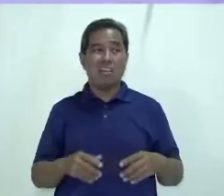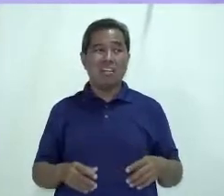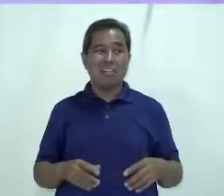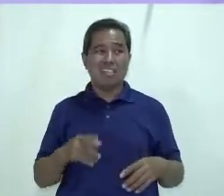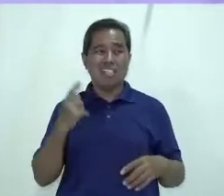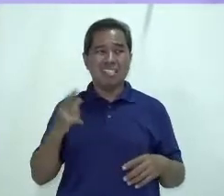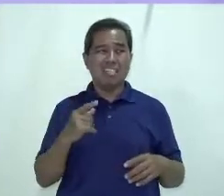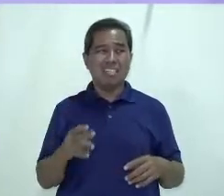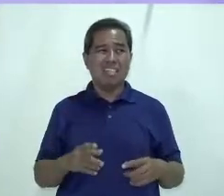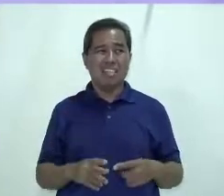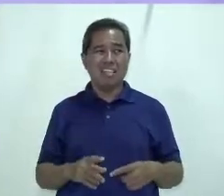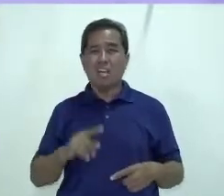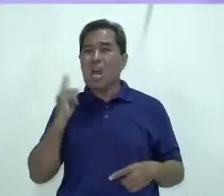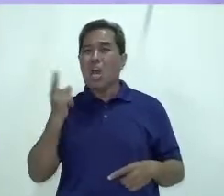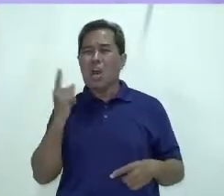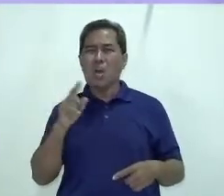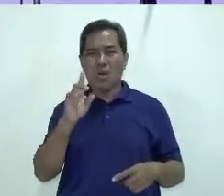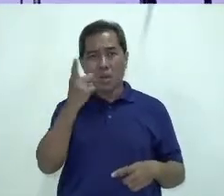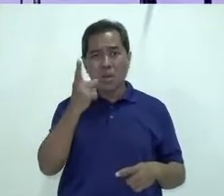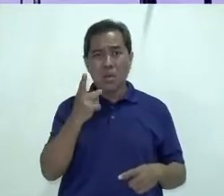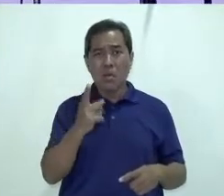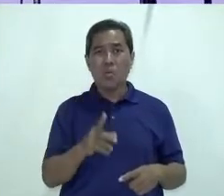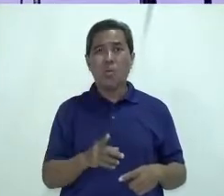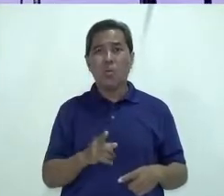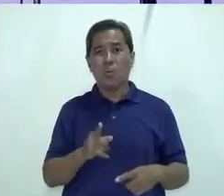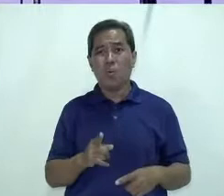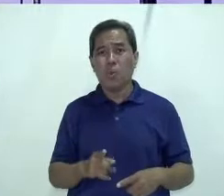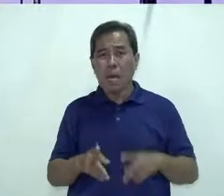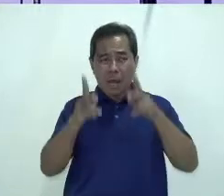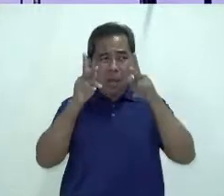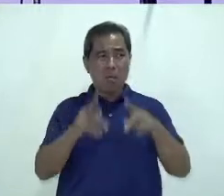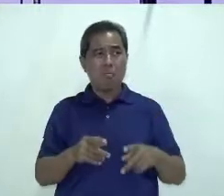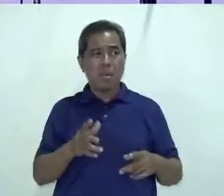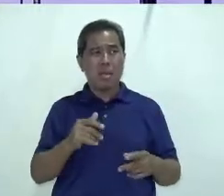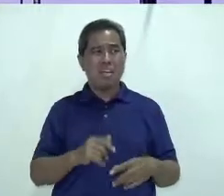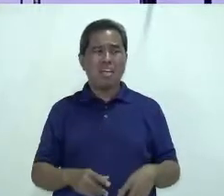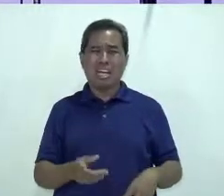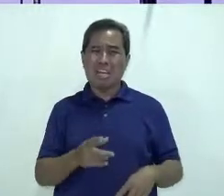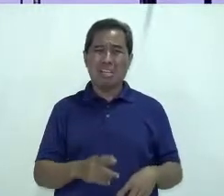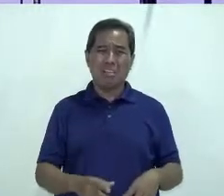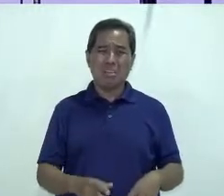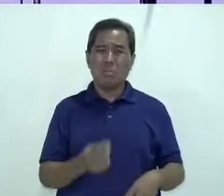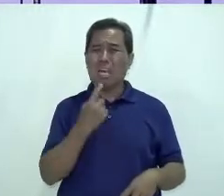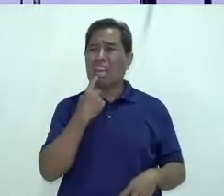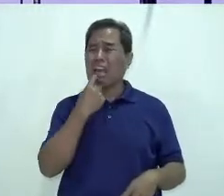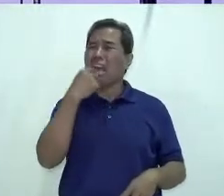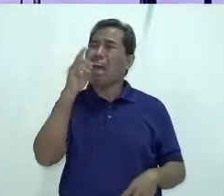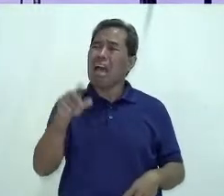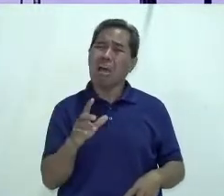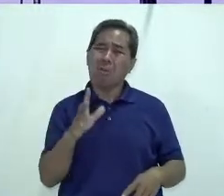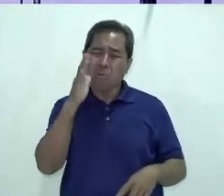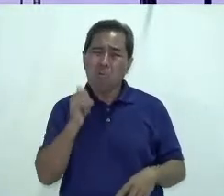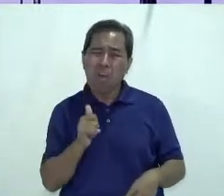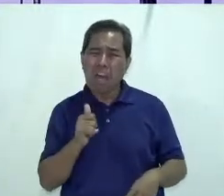hospitals. Didn't get it. The children didn't get it. And you know, sometimes we wonder, Lord, why? I mean, we've taken